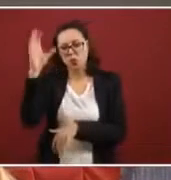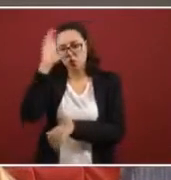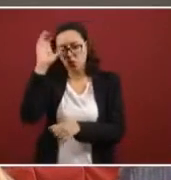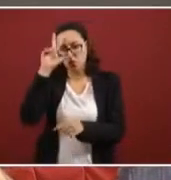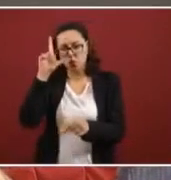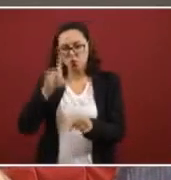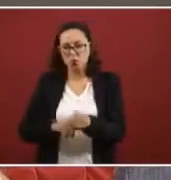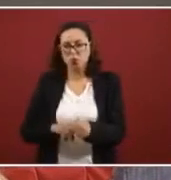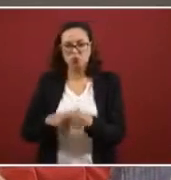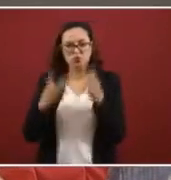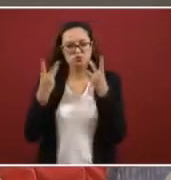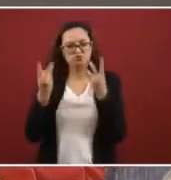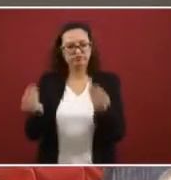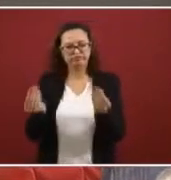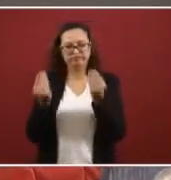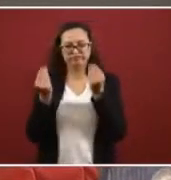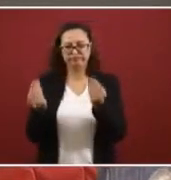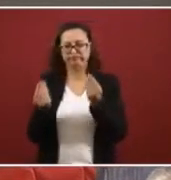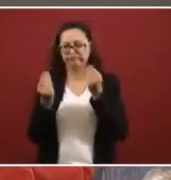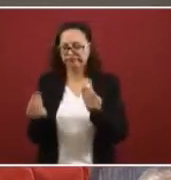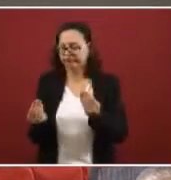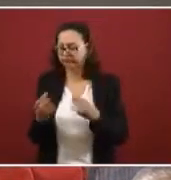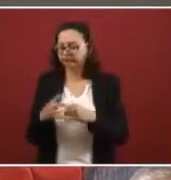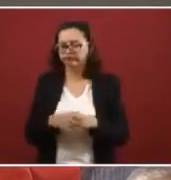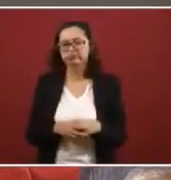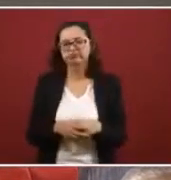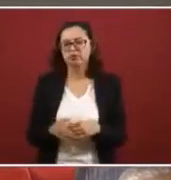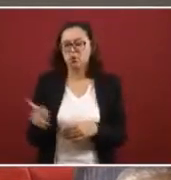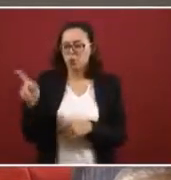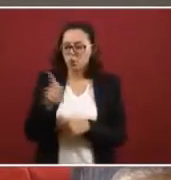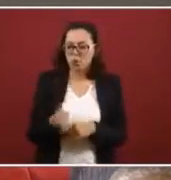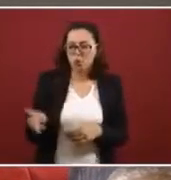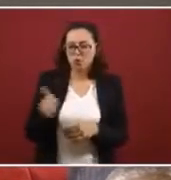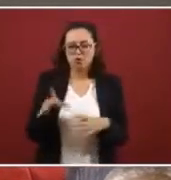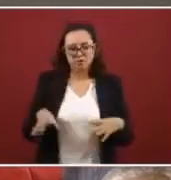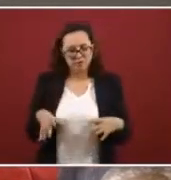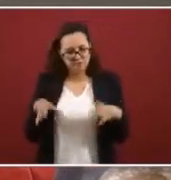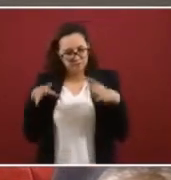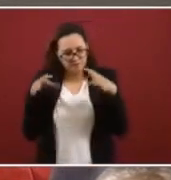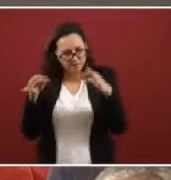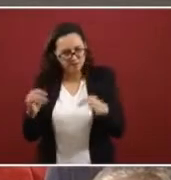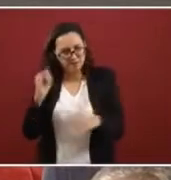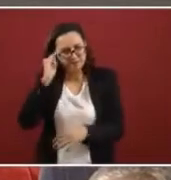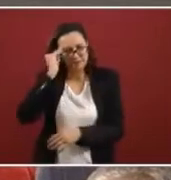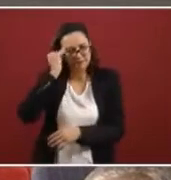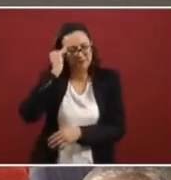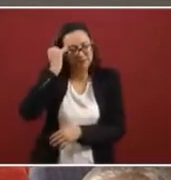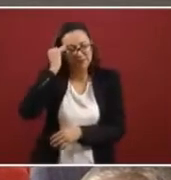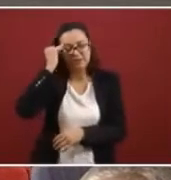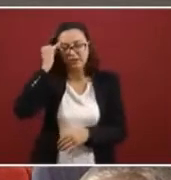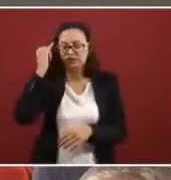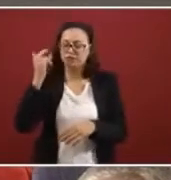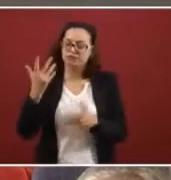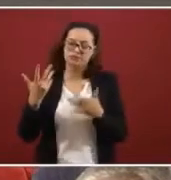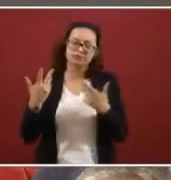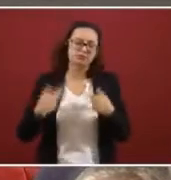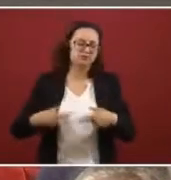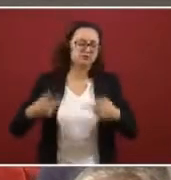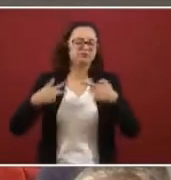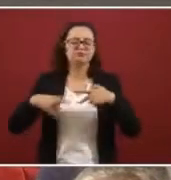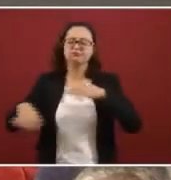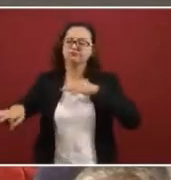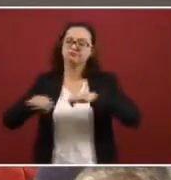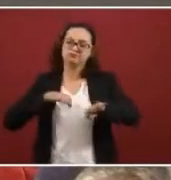lots of cultural strength with the original people, the indigenous, very